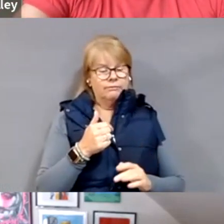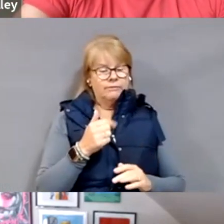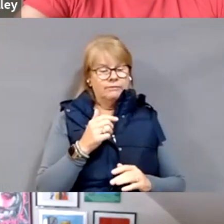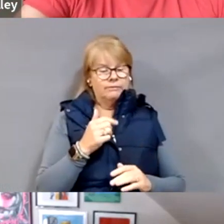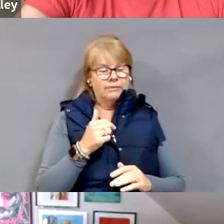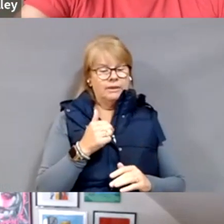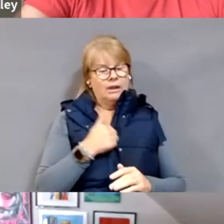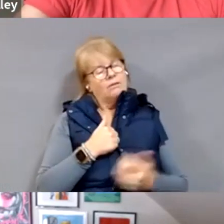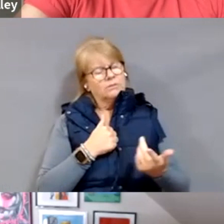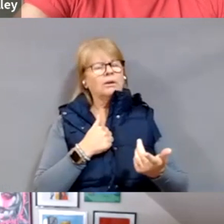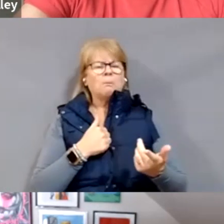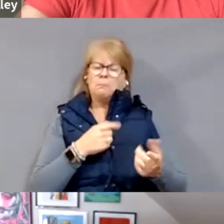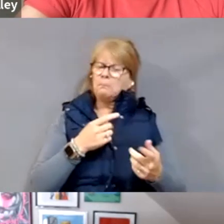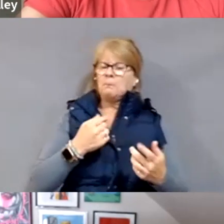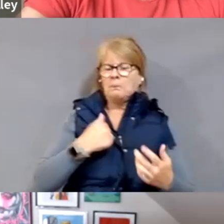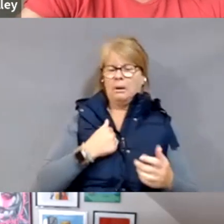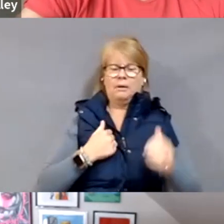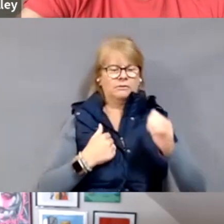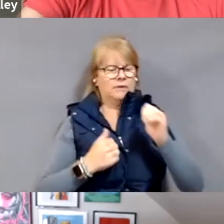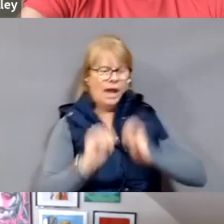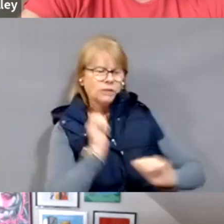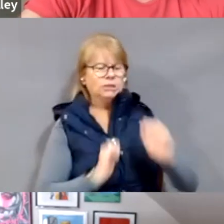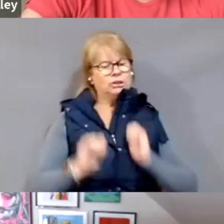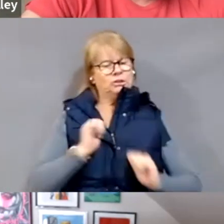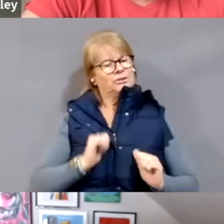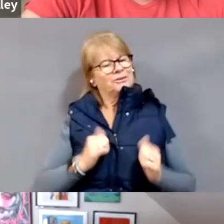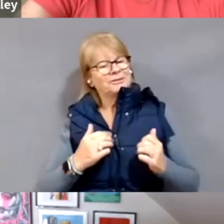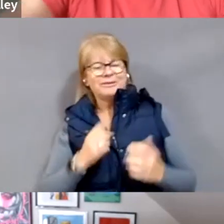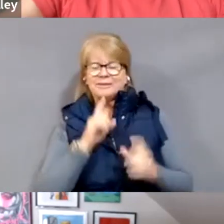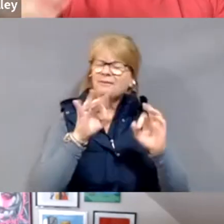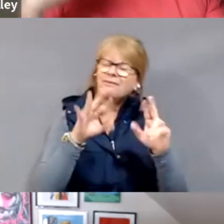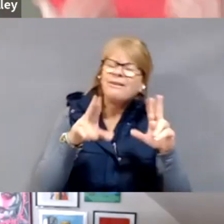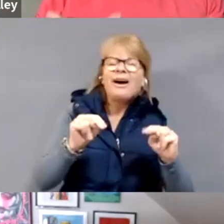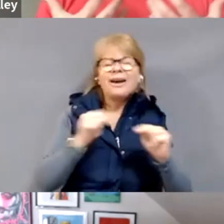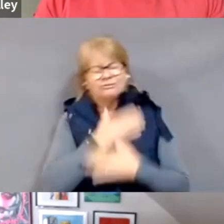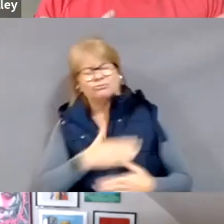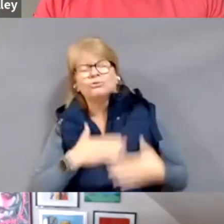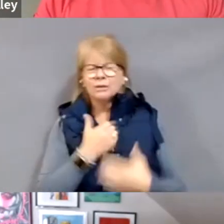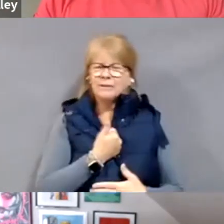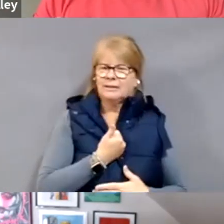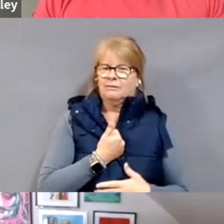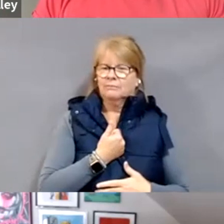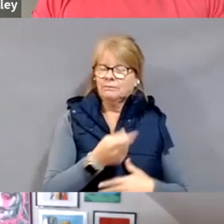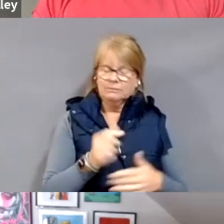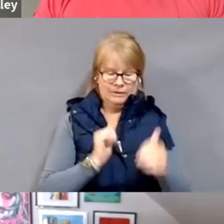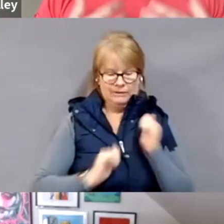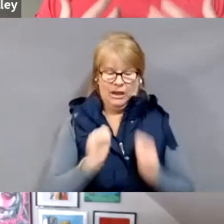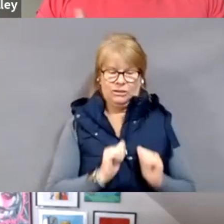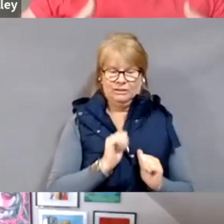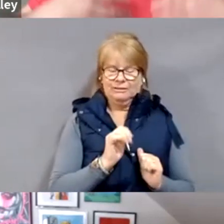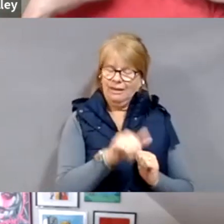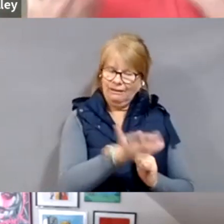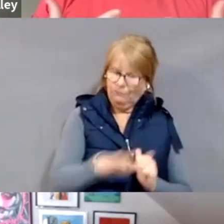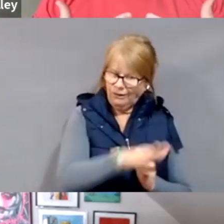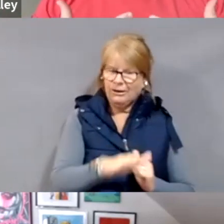really valid and fulfilling, but it was also just really fun. And I enjoyed it so much. And it kept